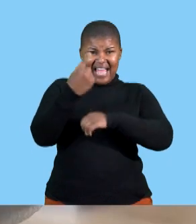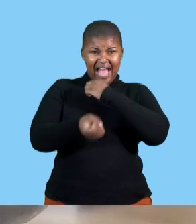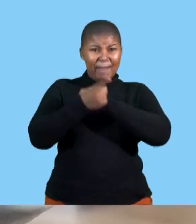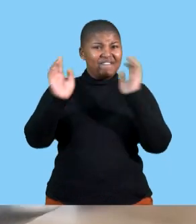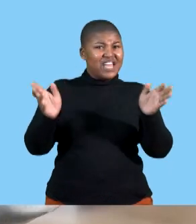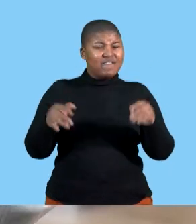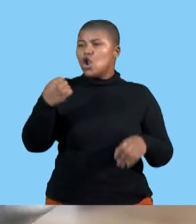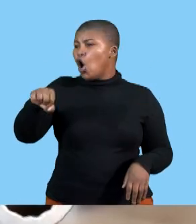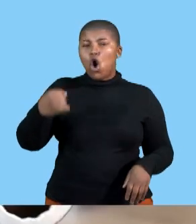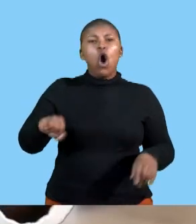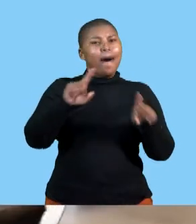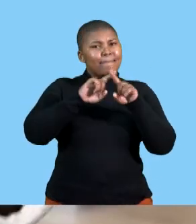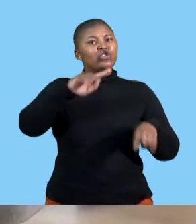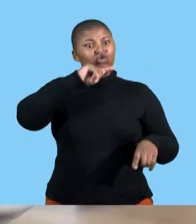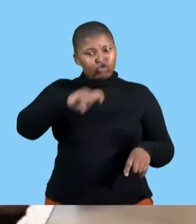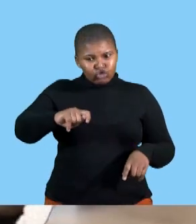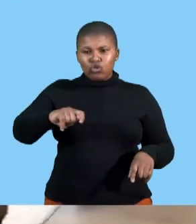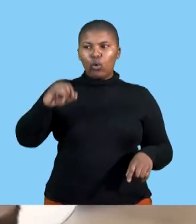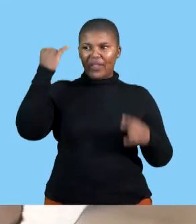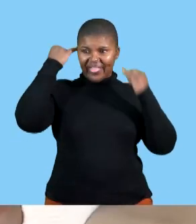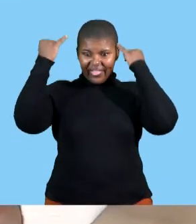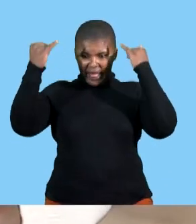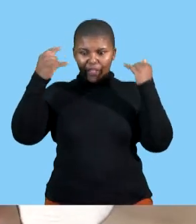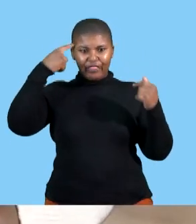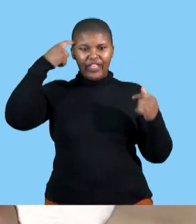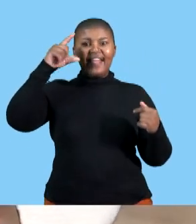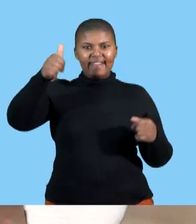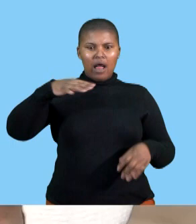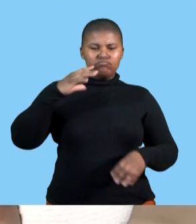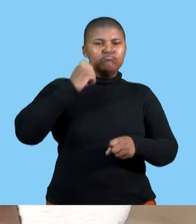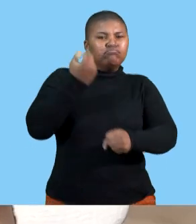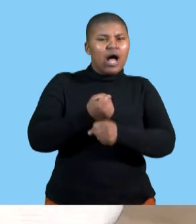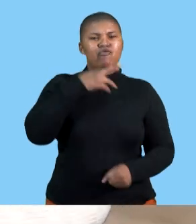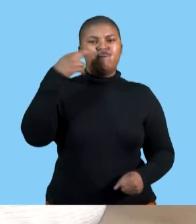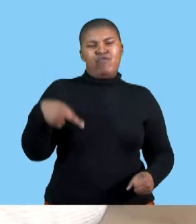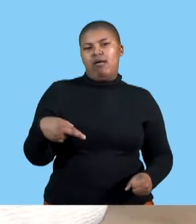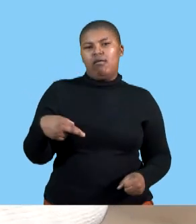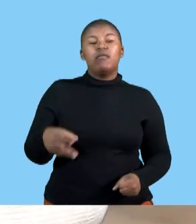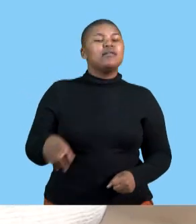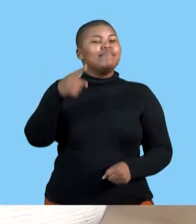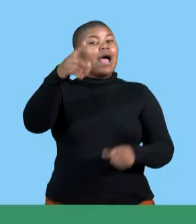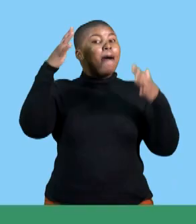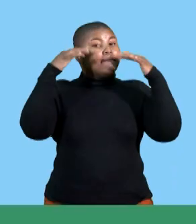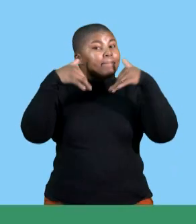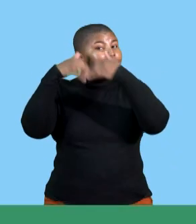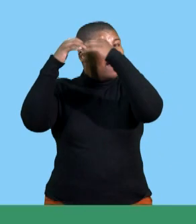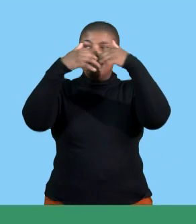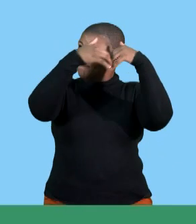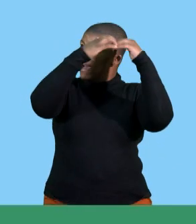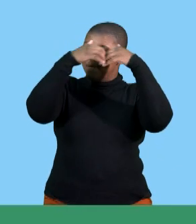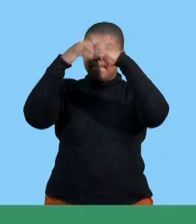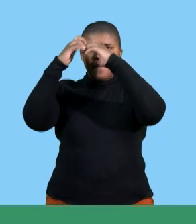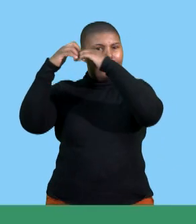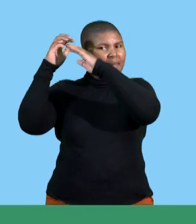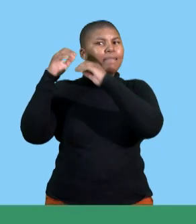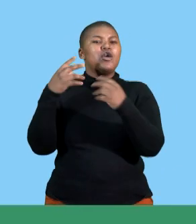they are original and you're making them real, basically. So it is an act of producing new ideas,